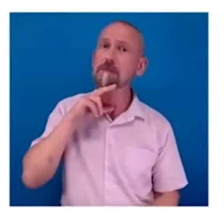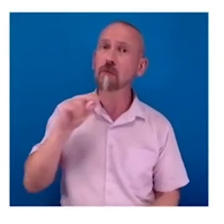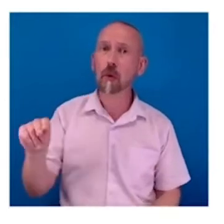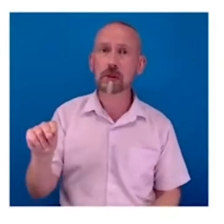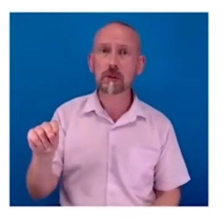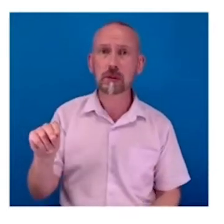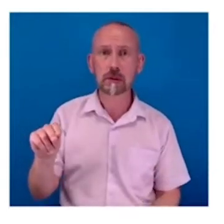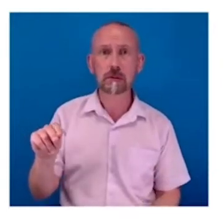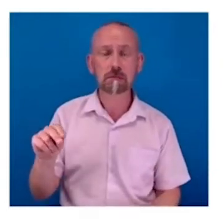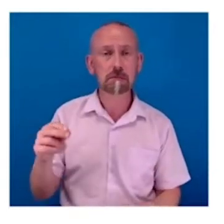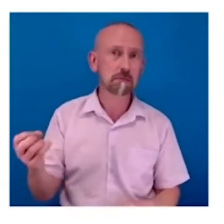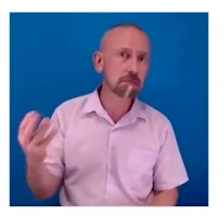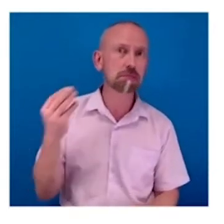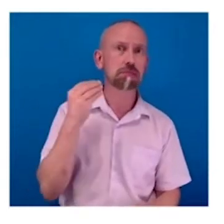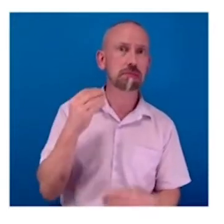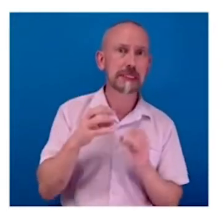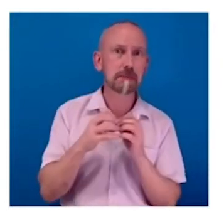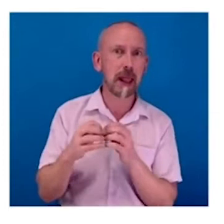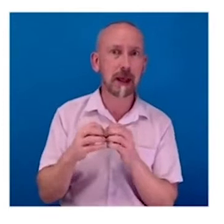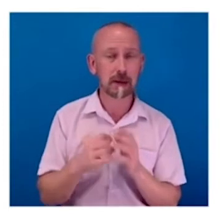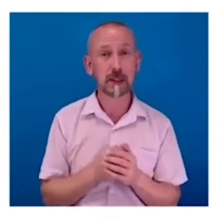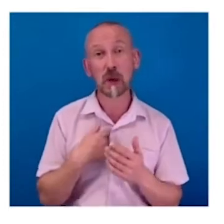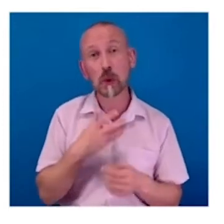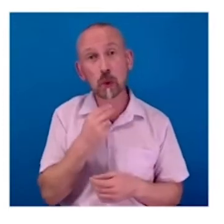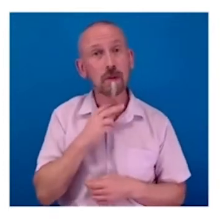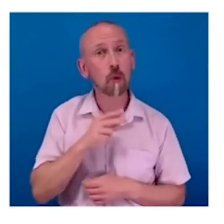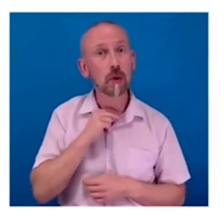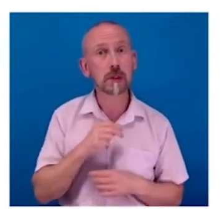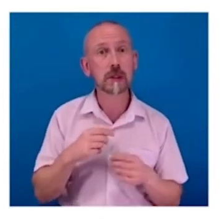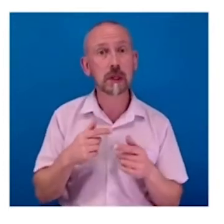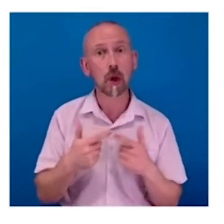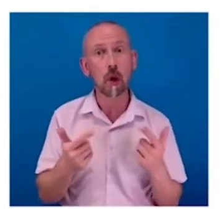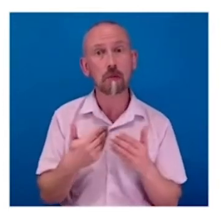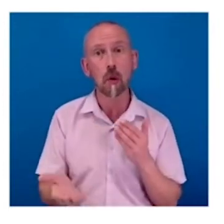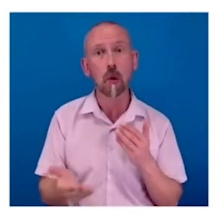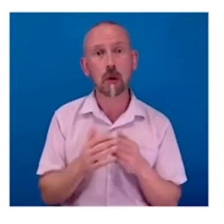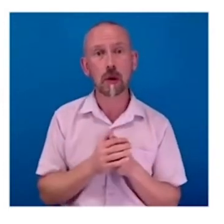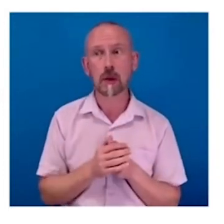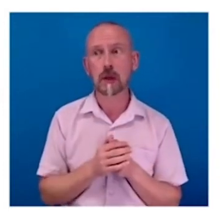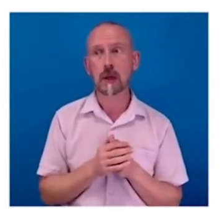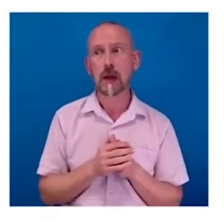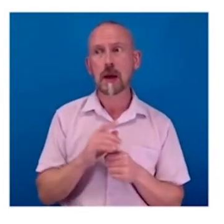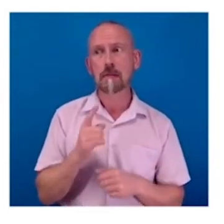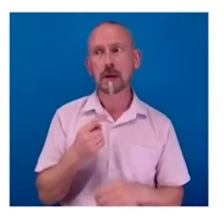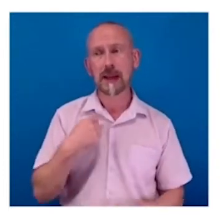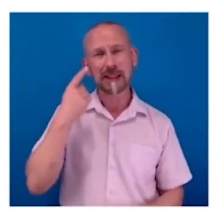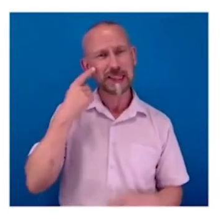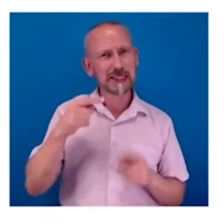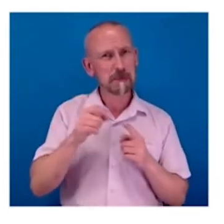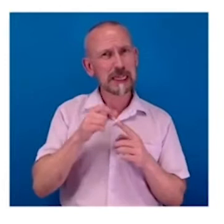lot more. But more broadly in like P&G, I think we were already quite well set up with technology.